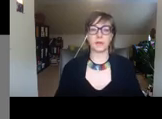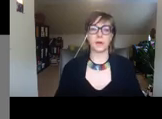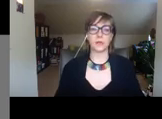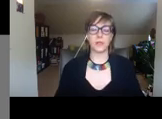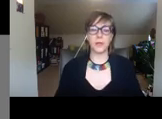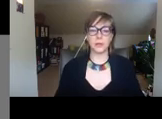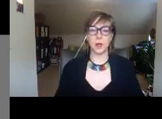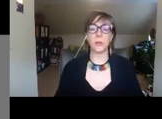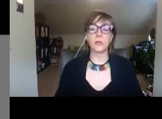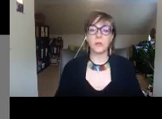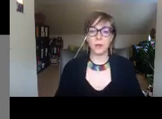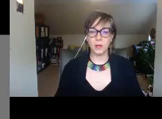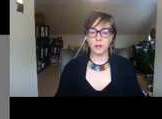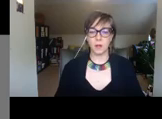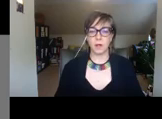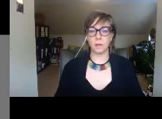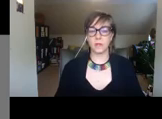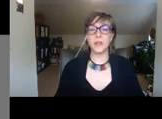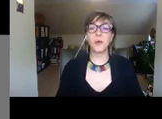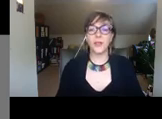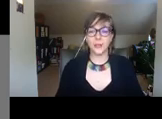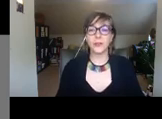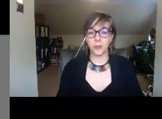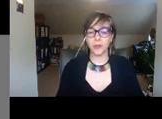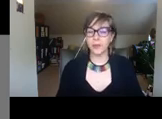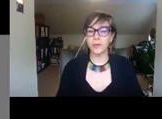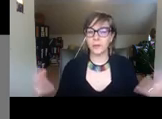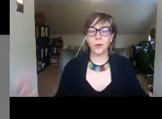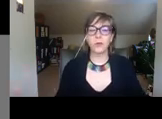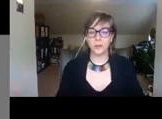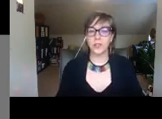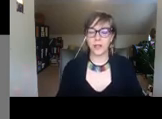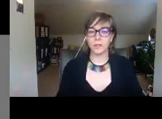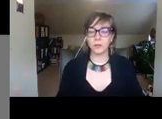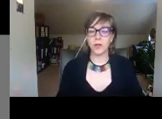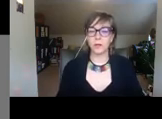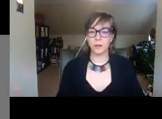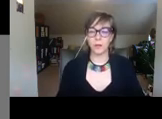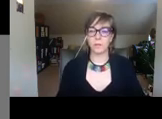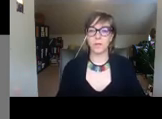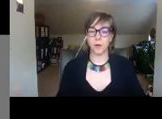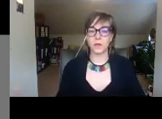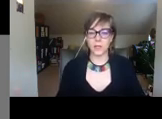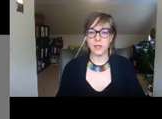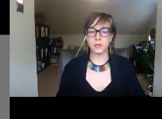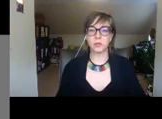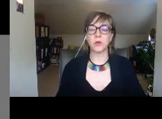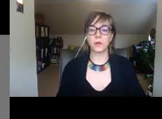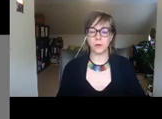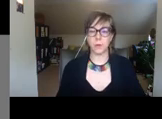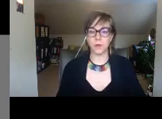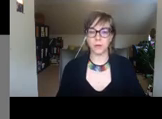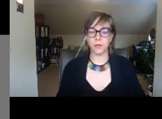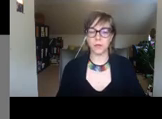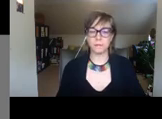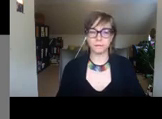And it's about seeing the opportunity, seeing what we can learn, you know, the old cliche of learning from our mistakes or learning